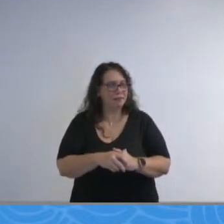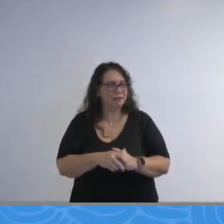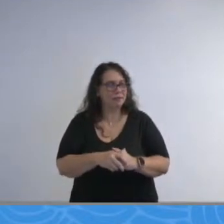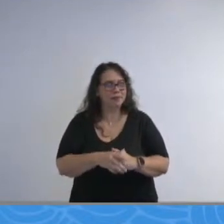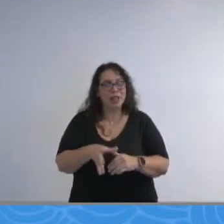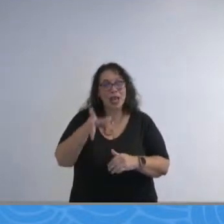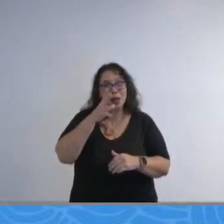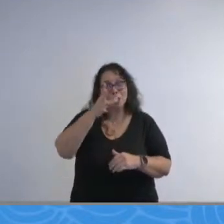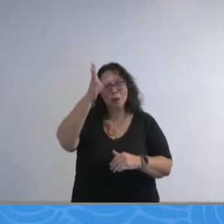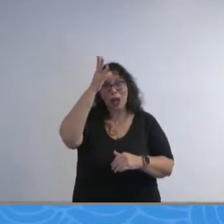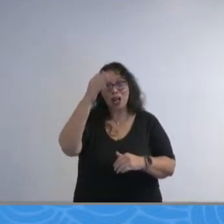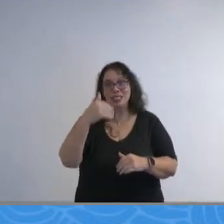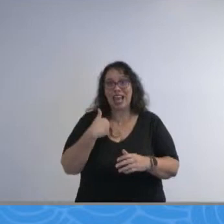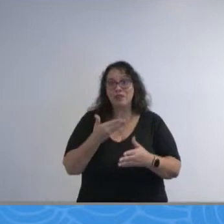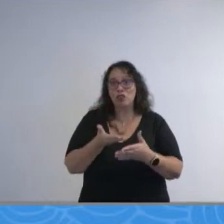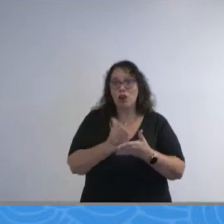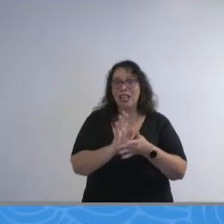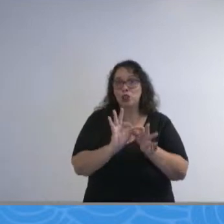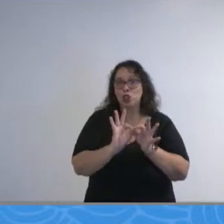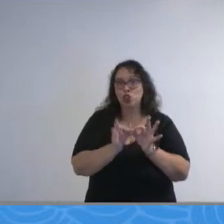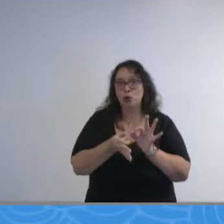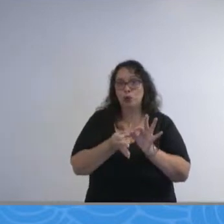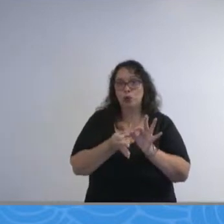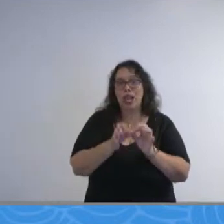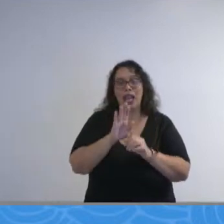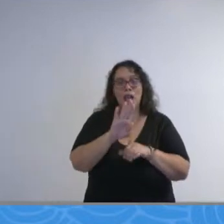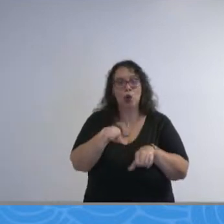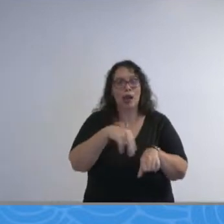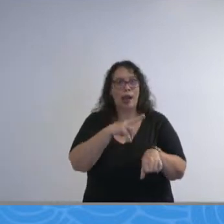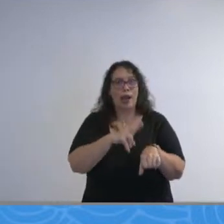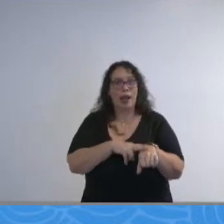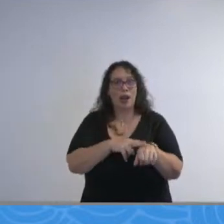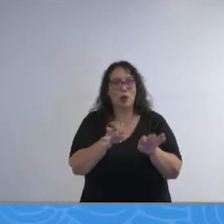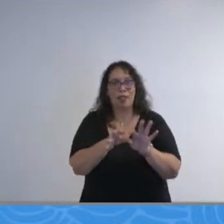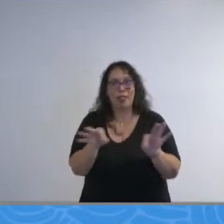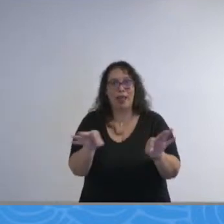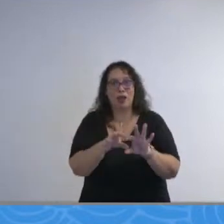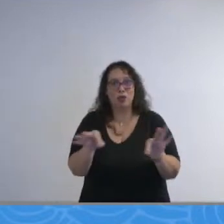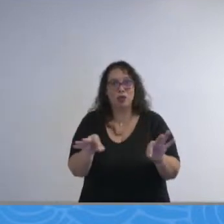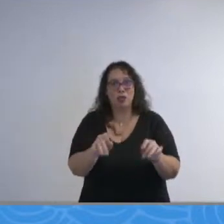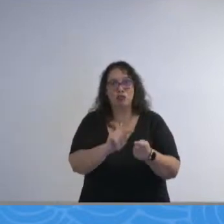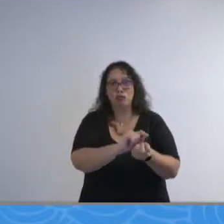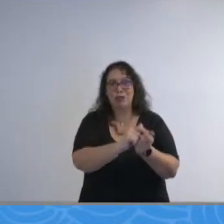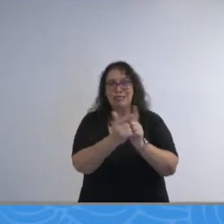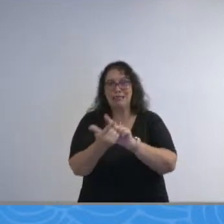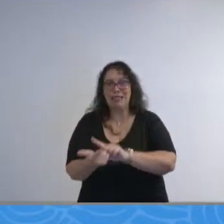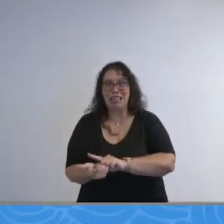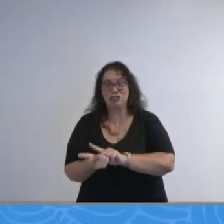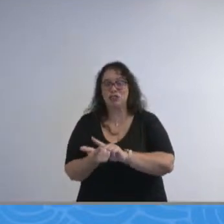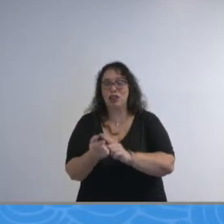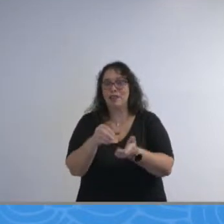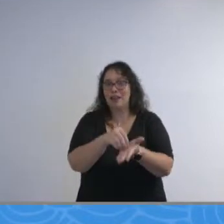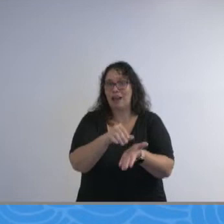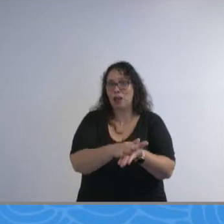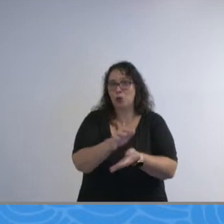Parents, you have the right to interpretation in your native language and translation of the IEP